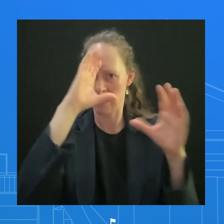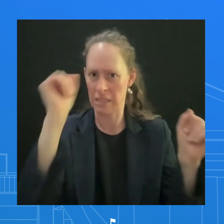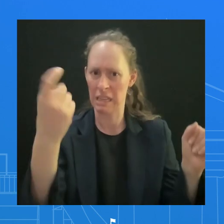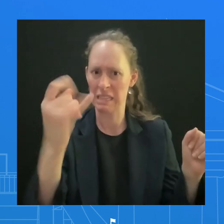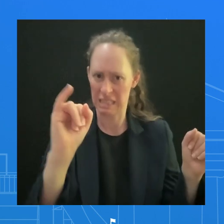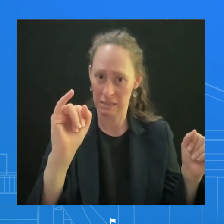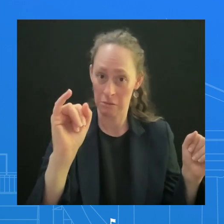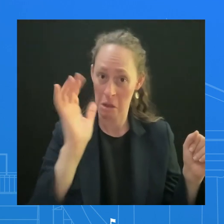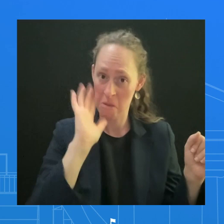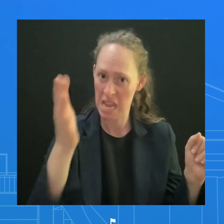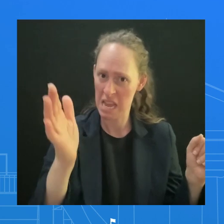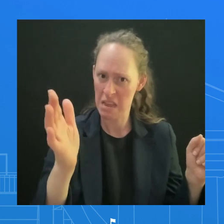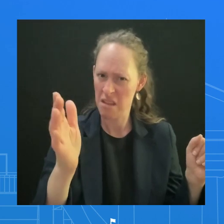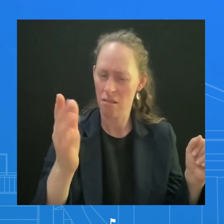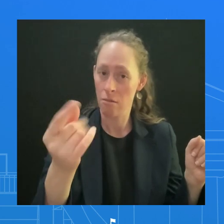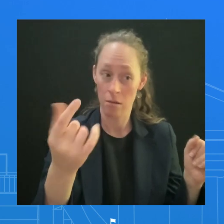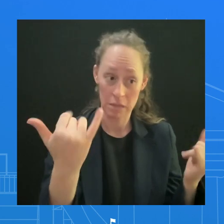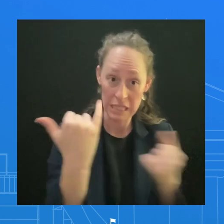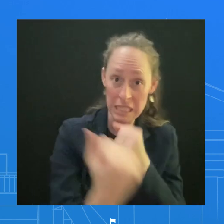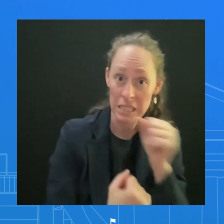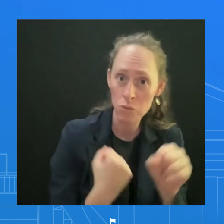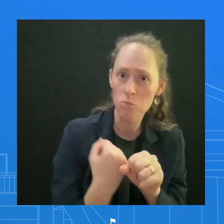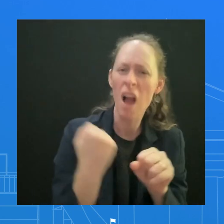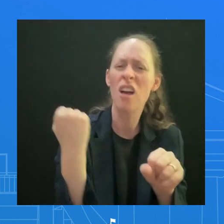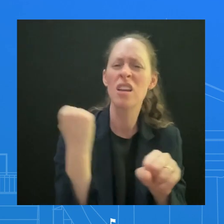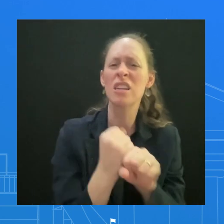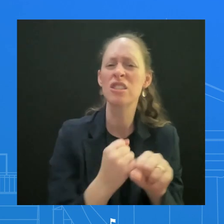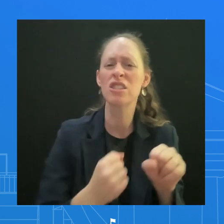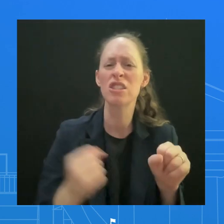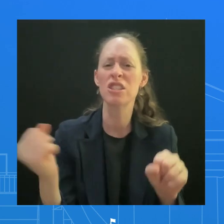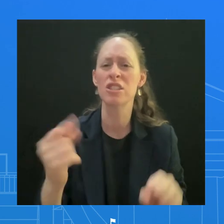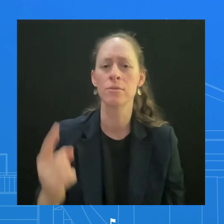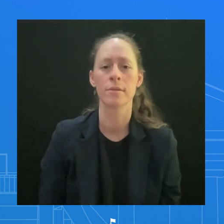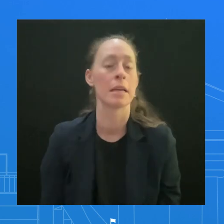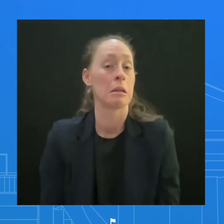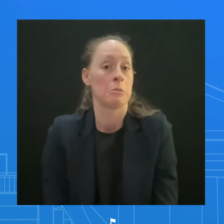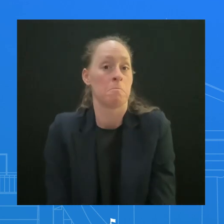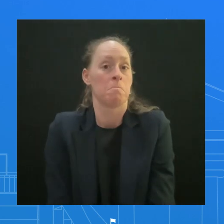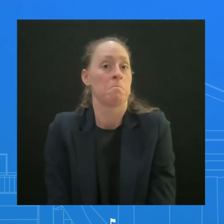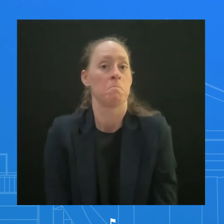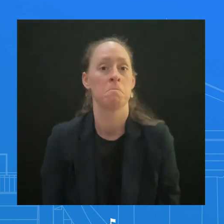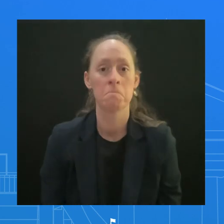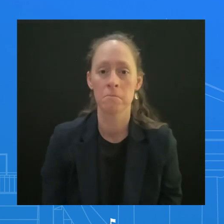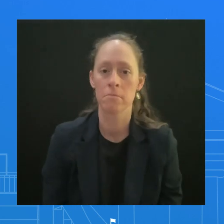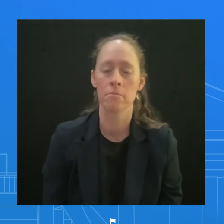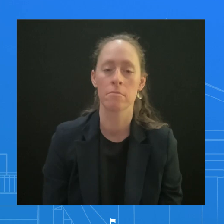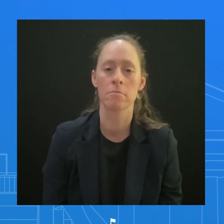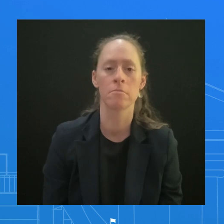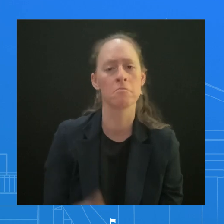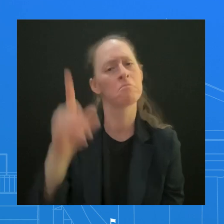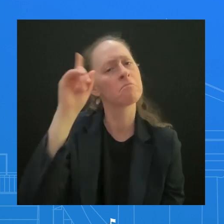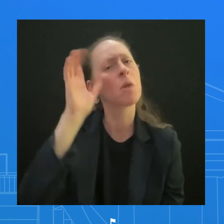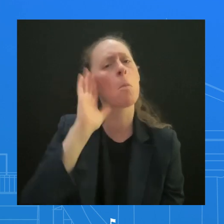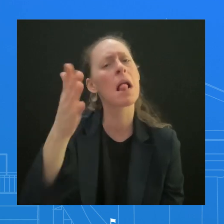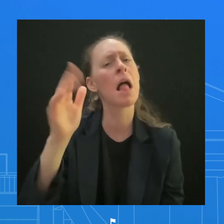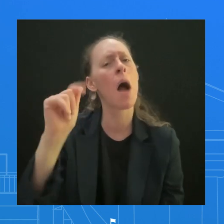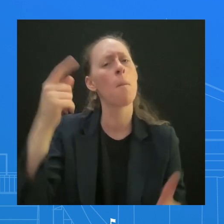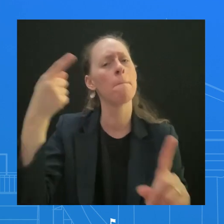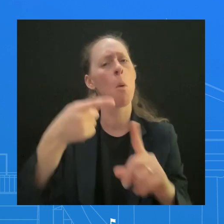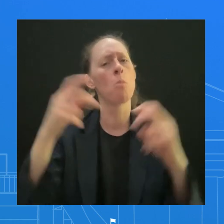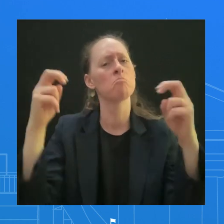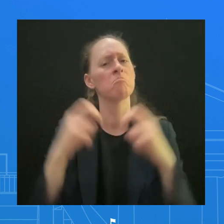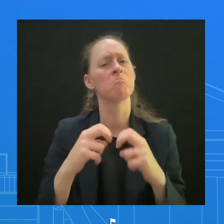more specific for you than that. The president will absolutely get together with President Xi again in a bit at the appropriate time. I just